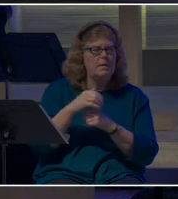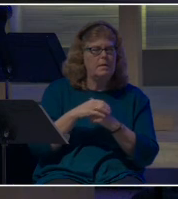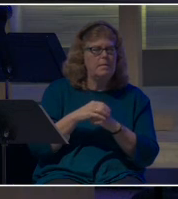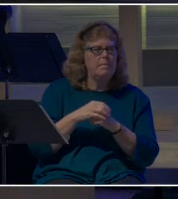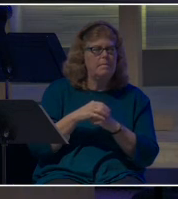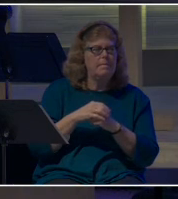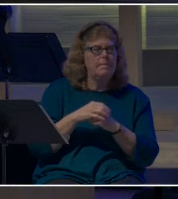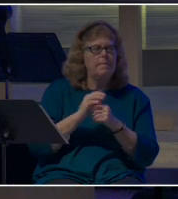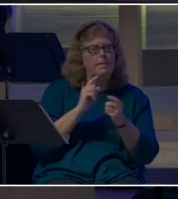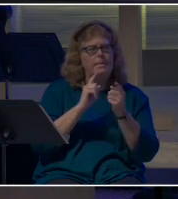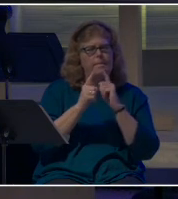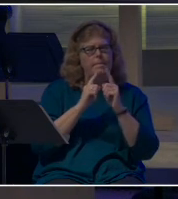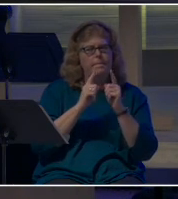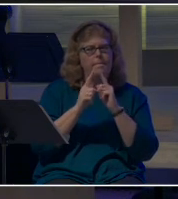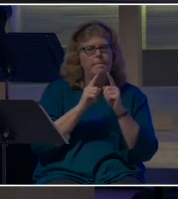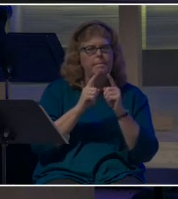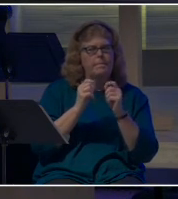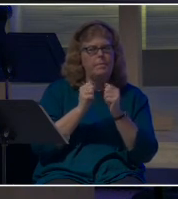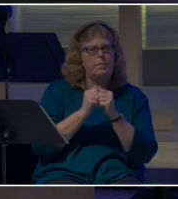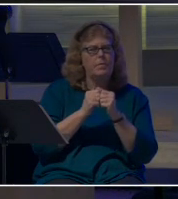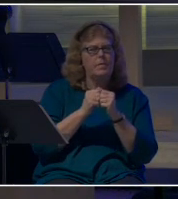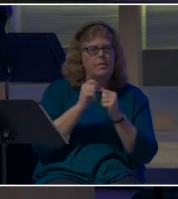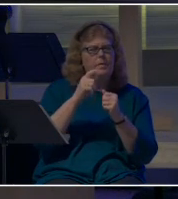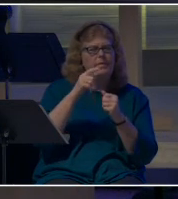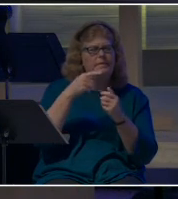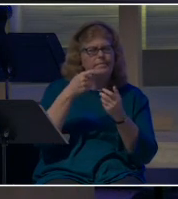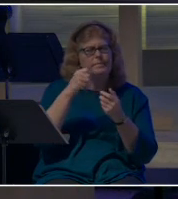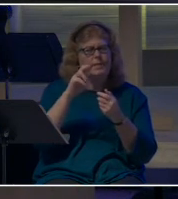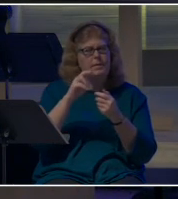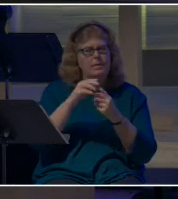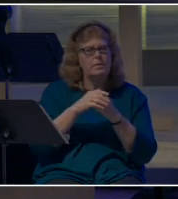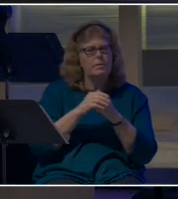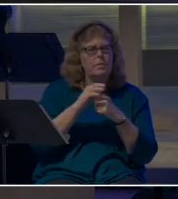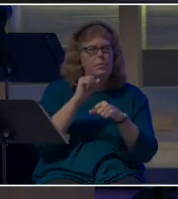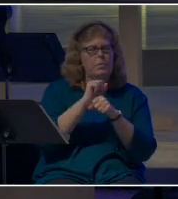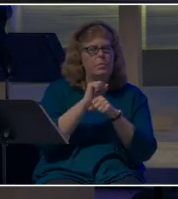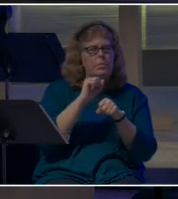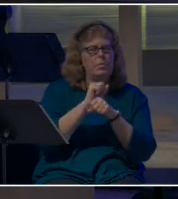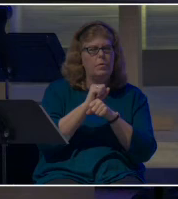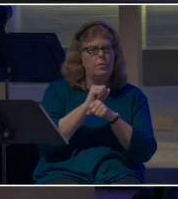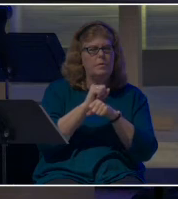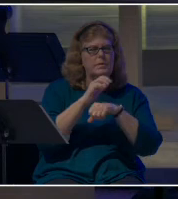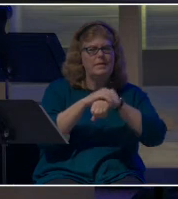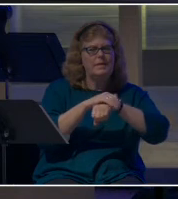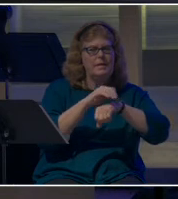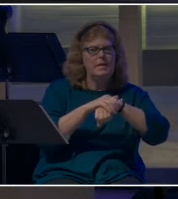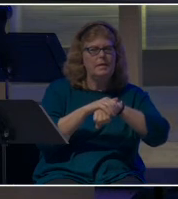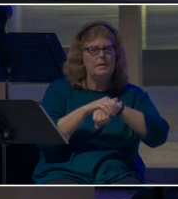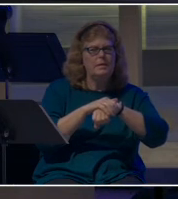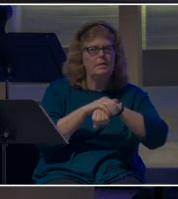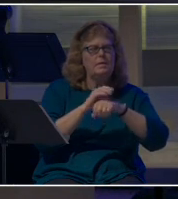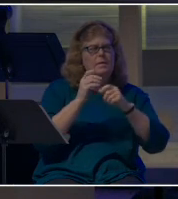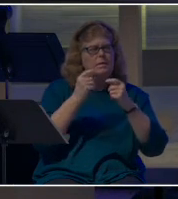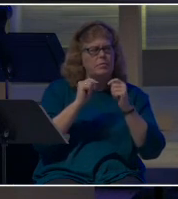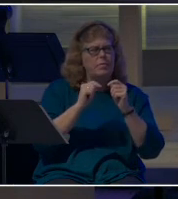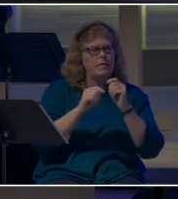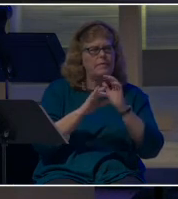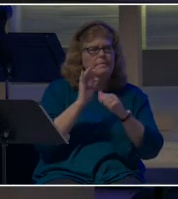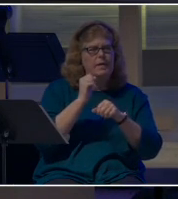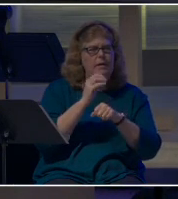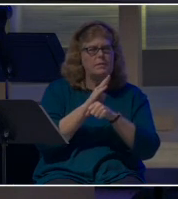has a conversation with one of his peers who works in England about trying to get a job.